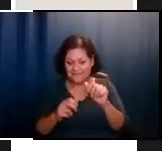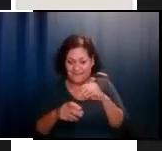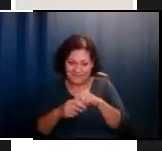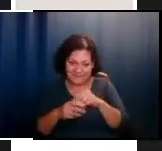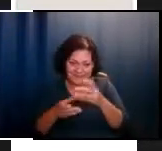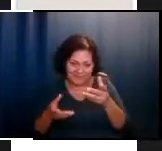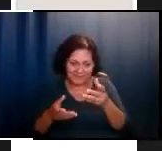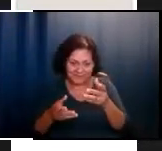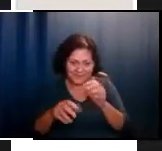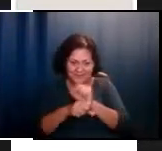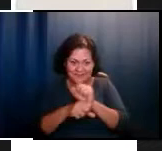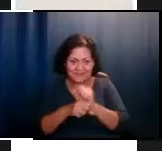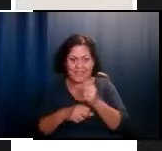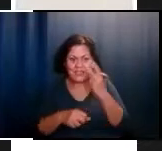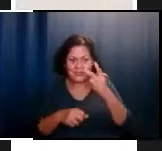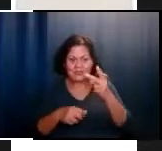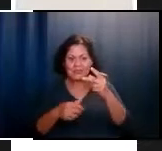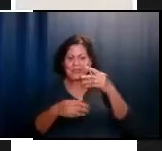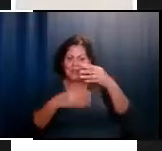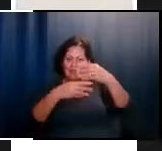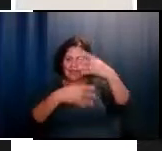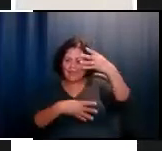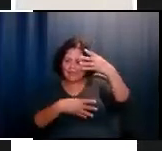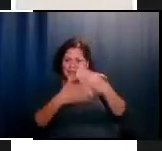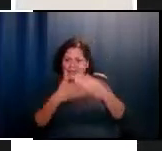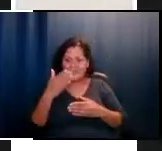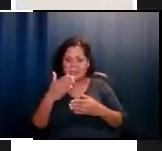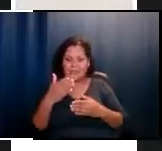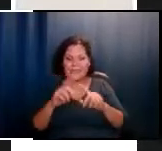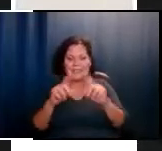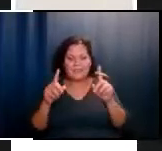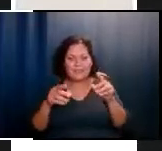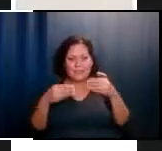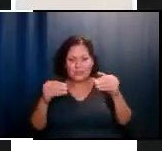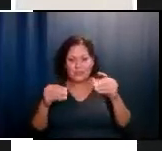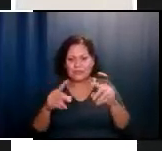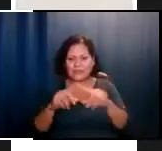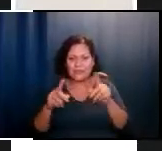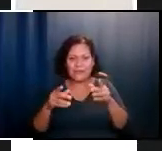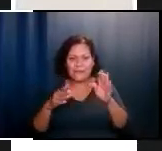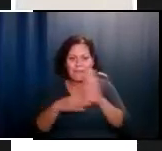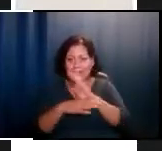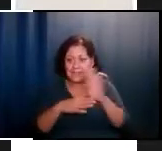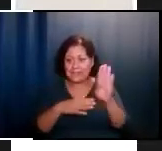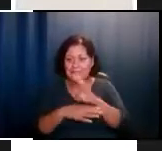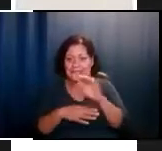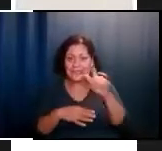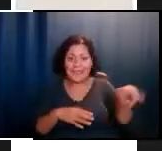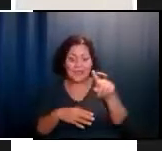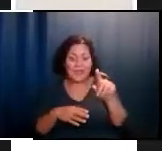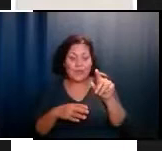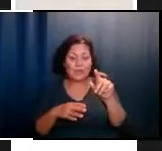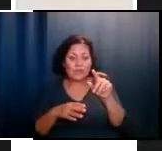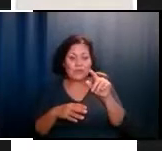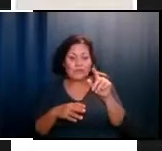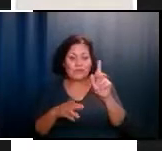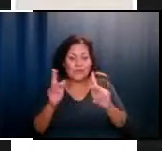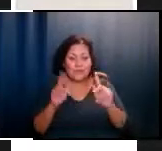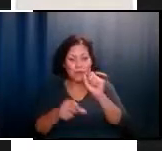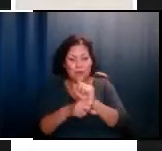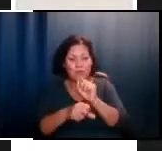you know, different stores and different businesses that these folks work at.